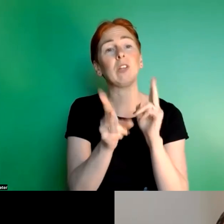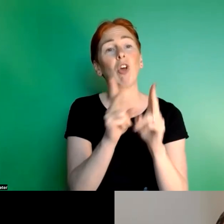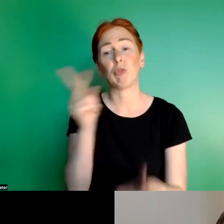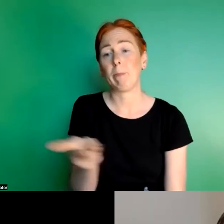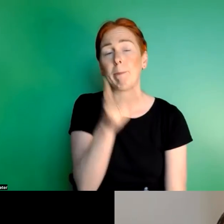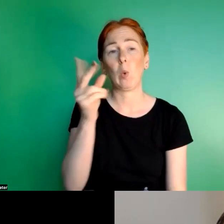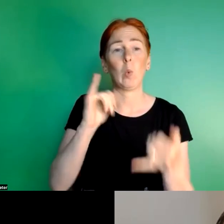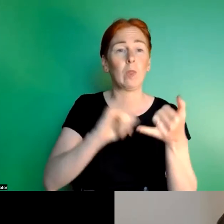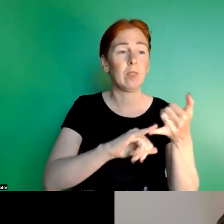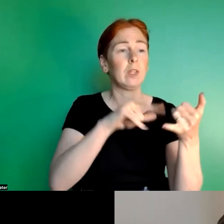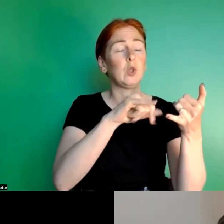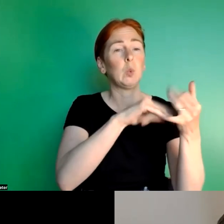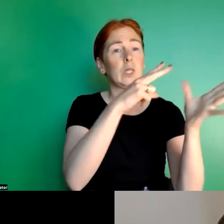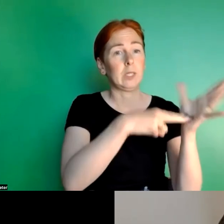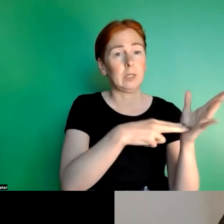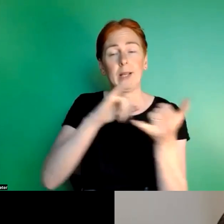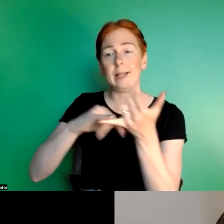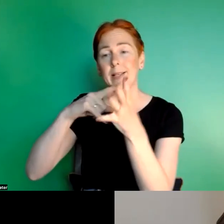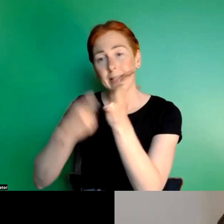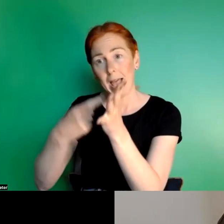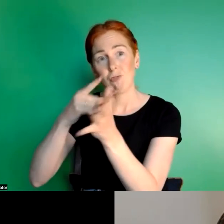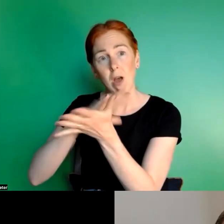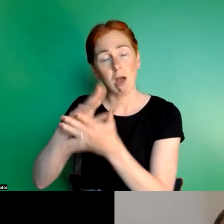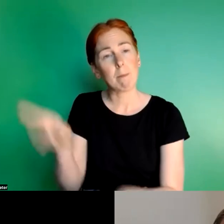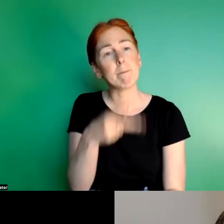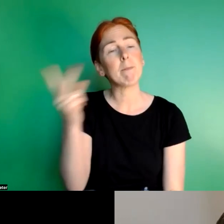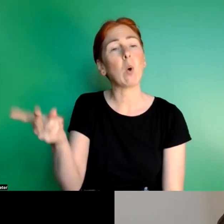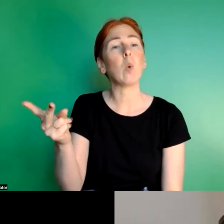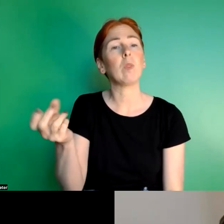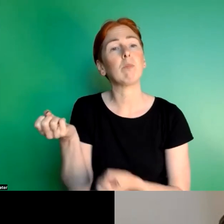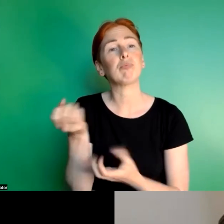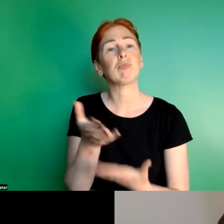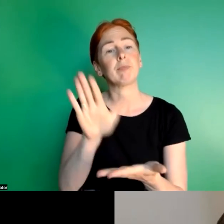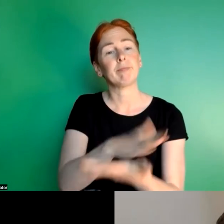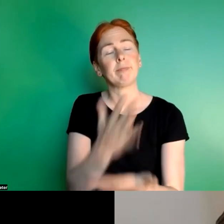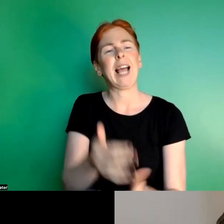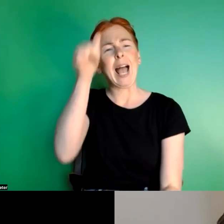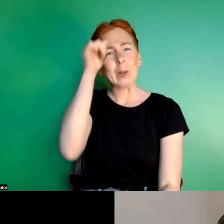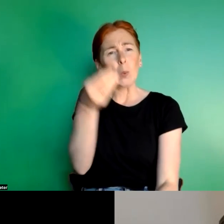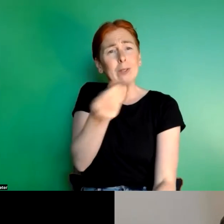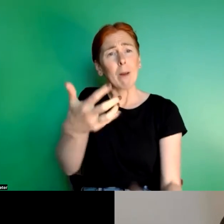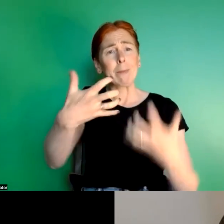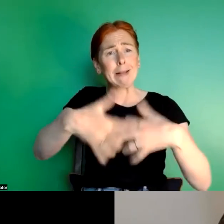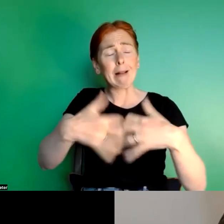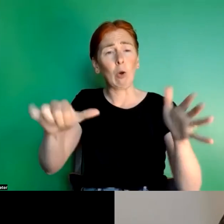the BSL interpretation this evening. I know we've had a few technical issues, which we apologise